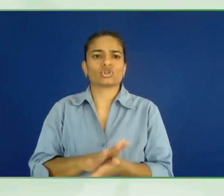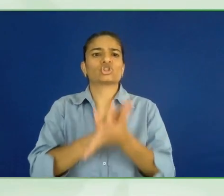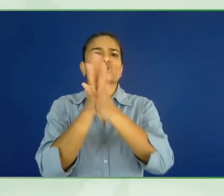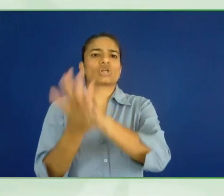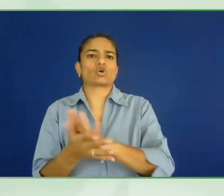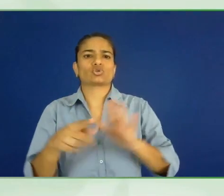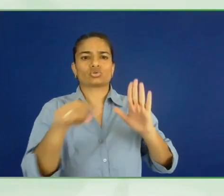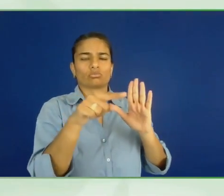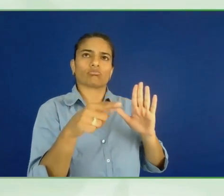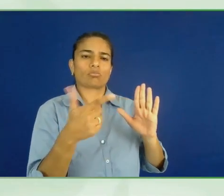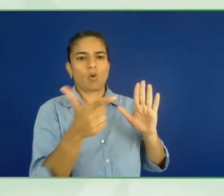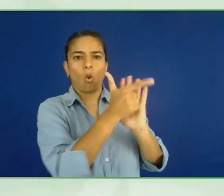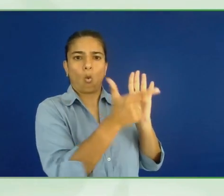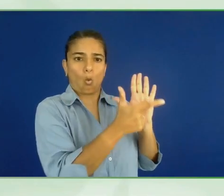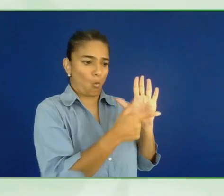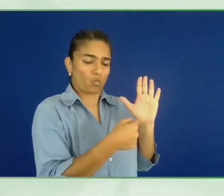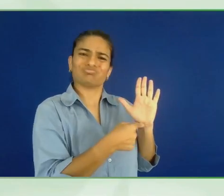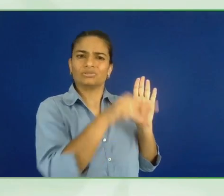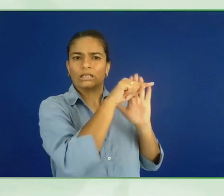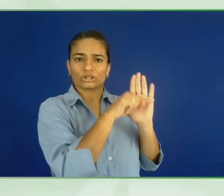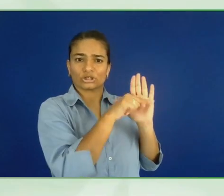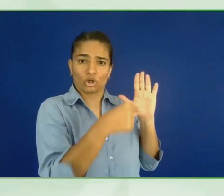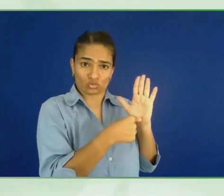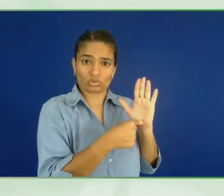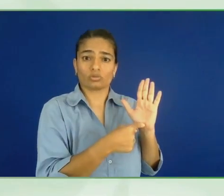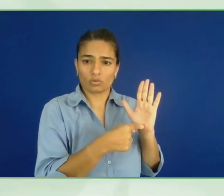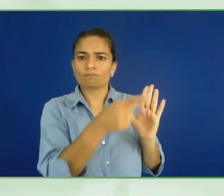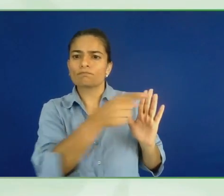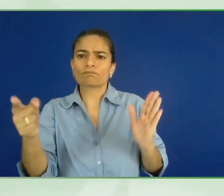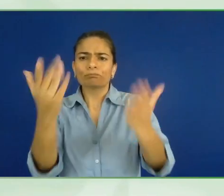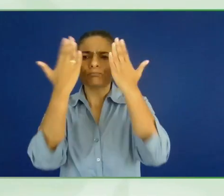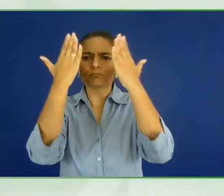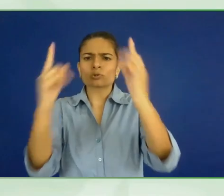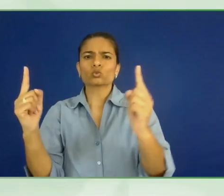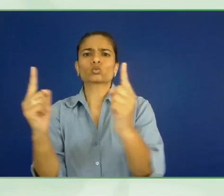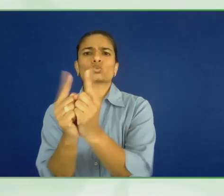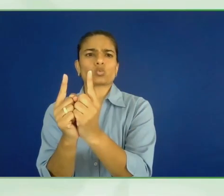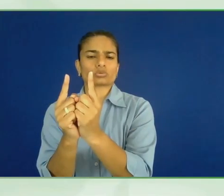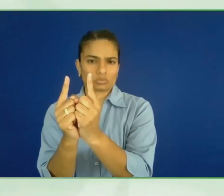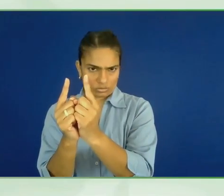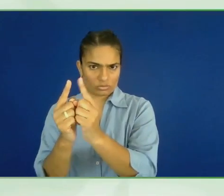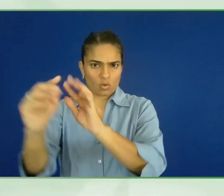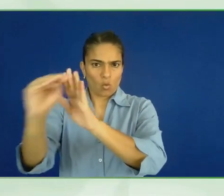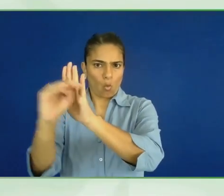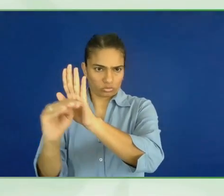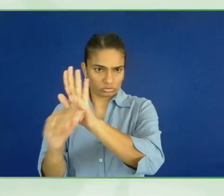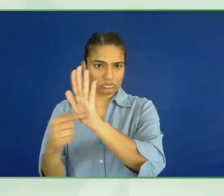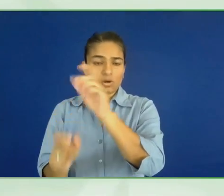offering short-term courses for people with disabilities and creating an